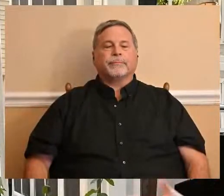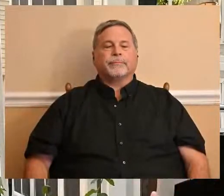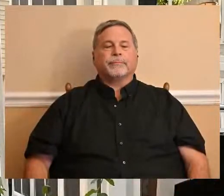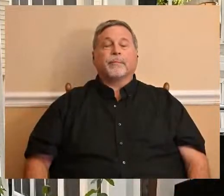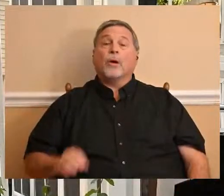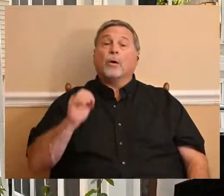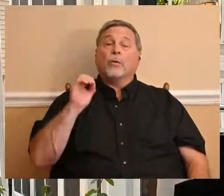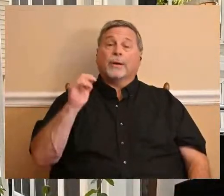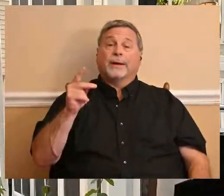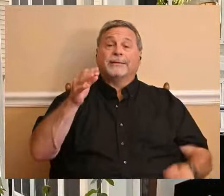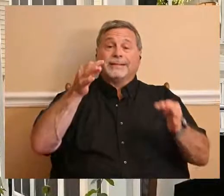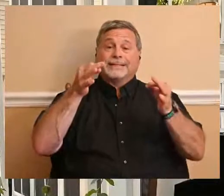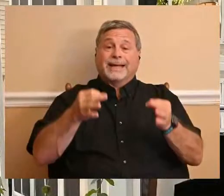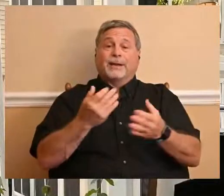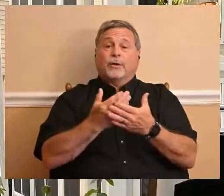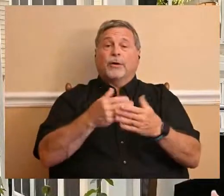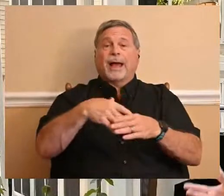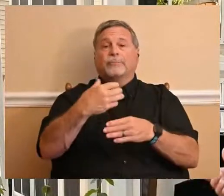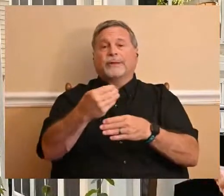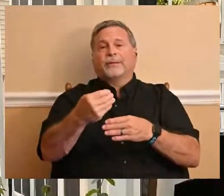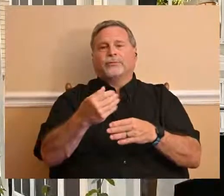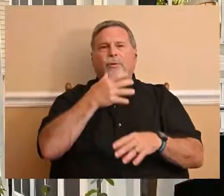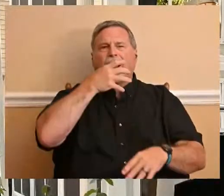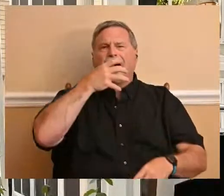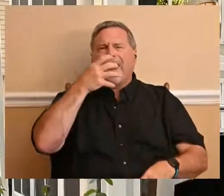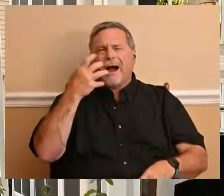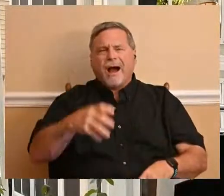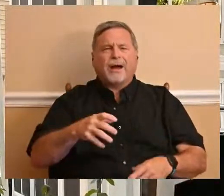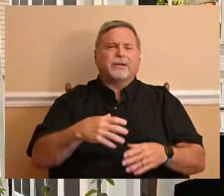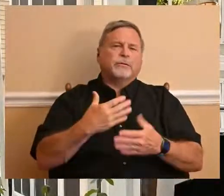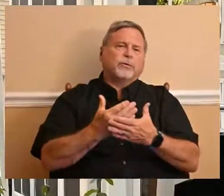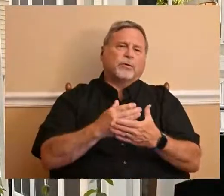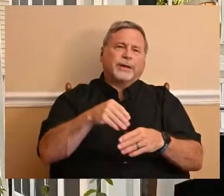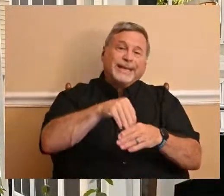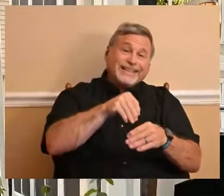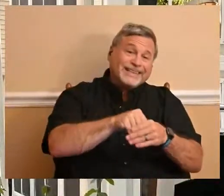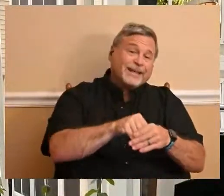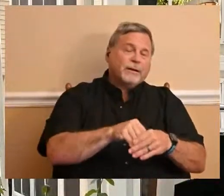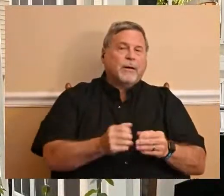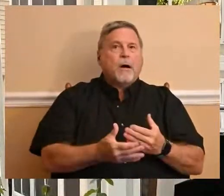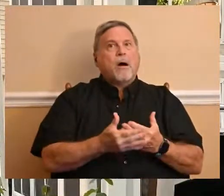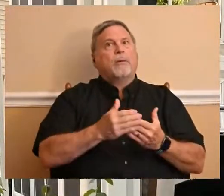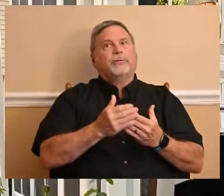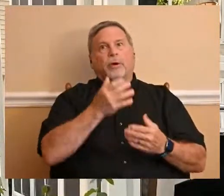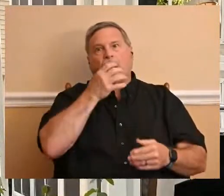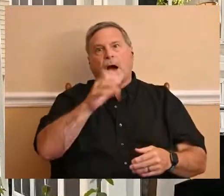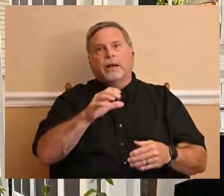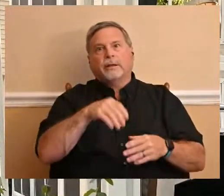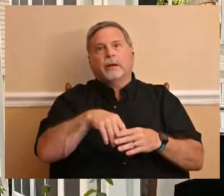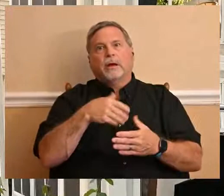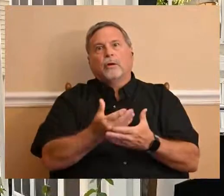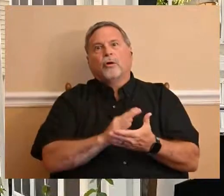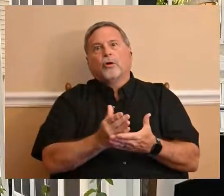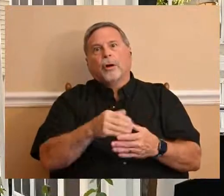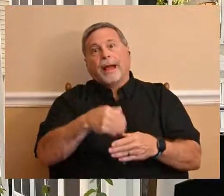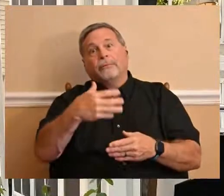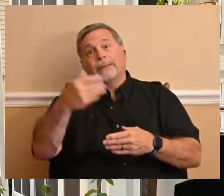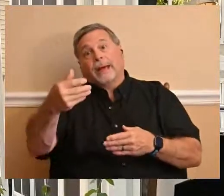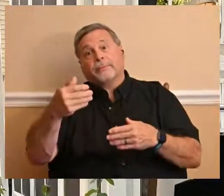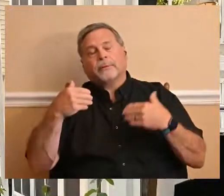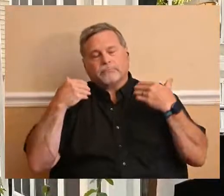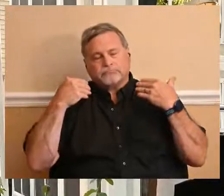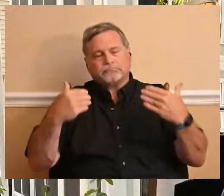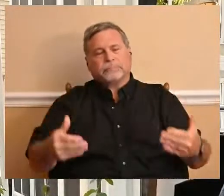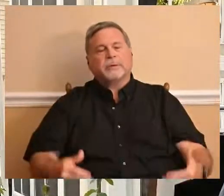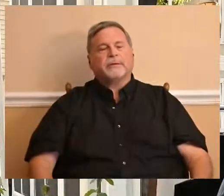Okay, we decided to cook outside. It's too hot to cook inside. Almost too hot to cook outside. But we're going to go ahead and do this.